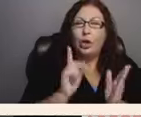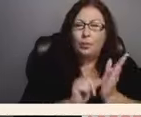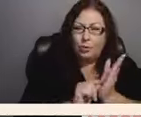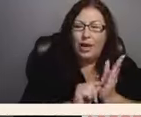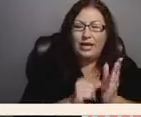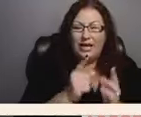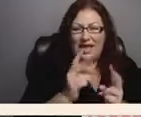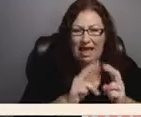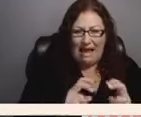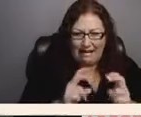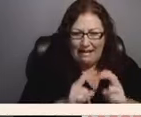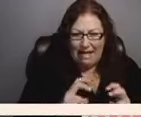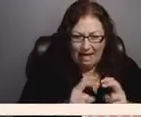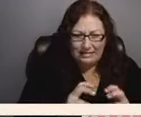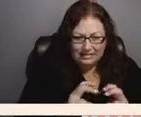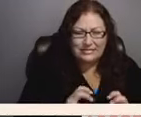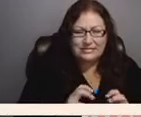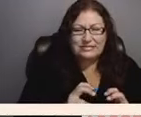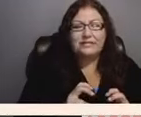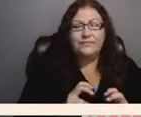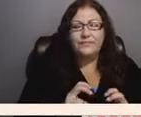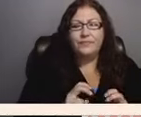the um,